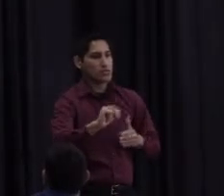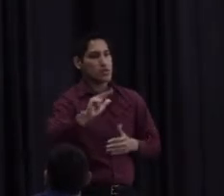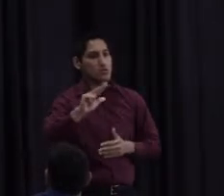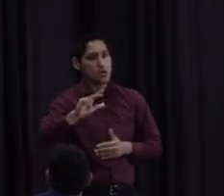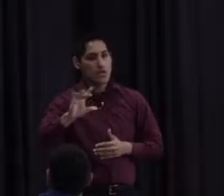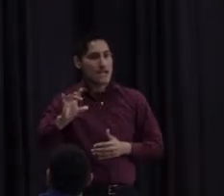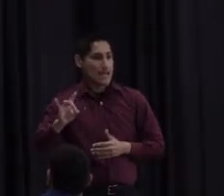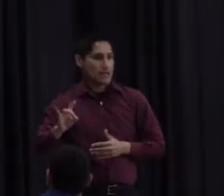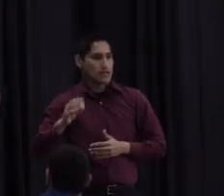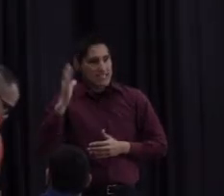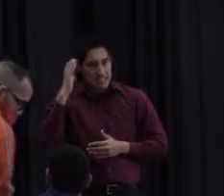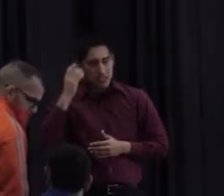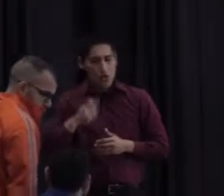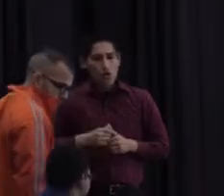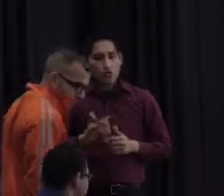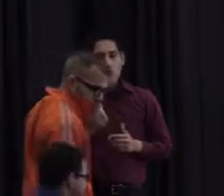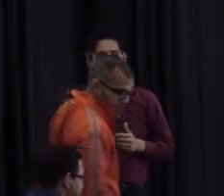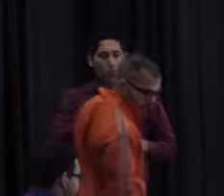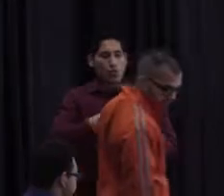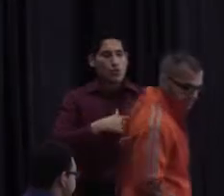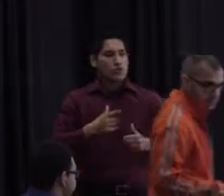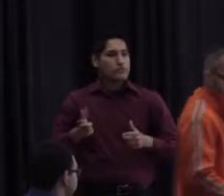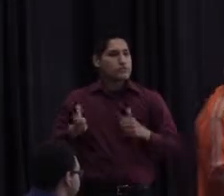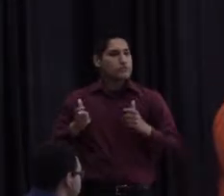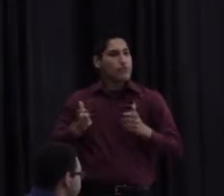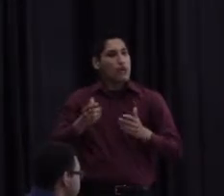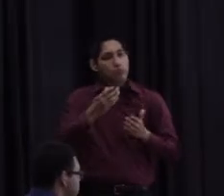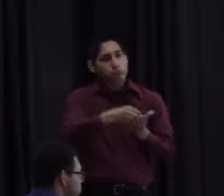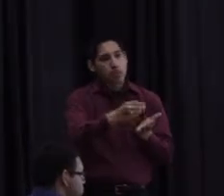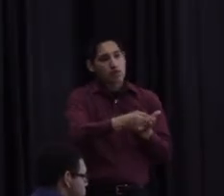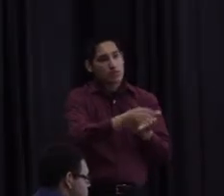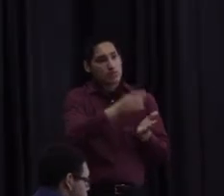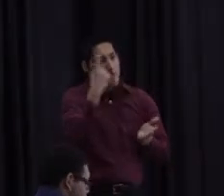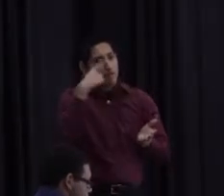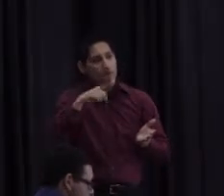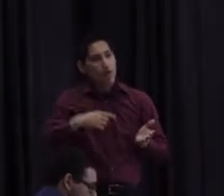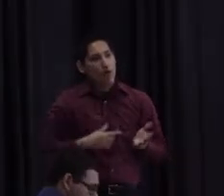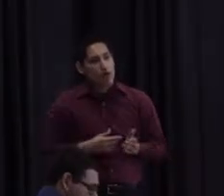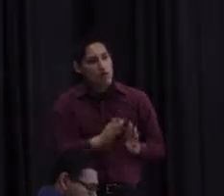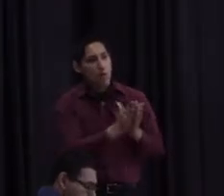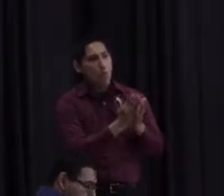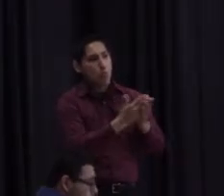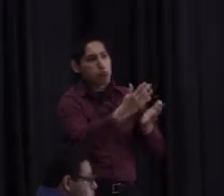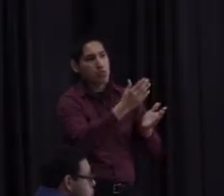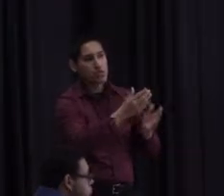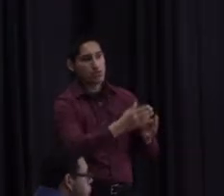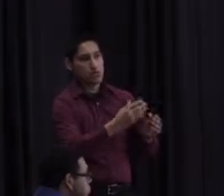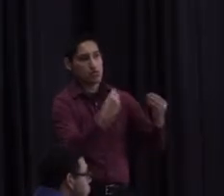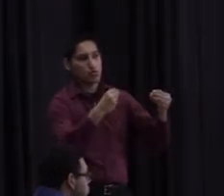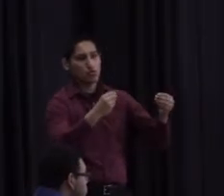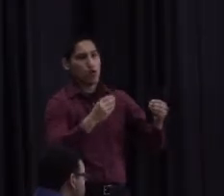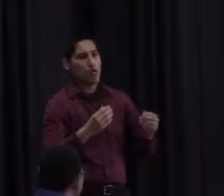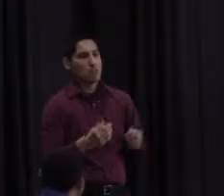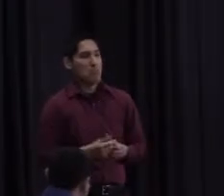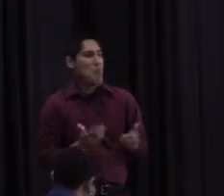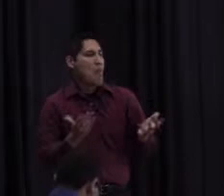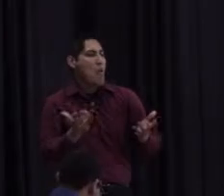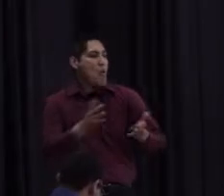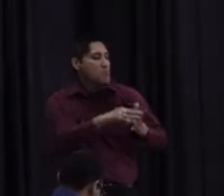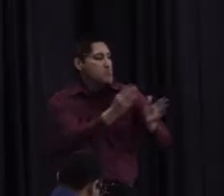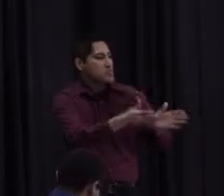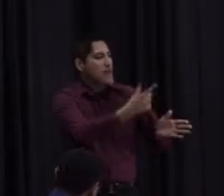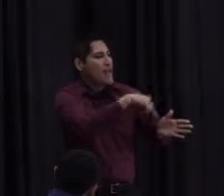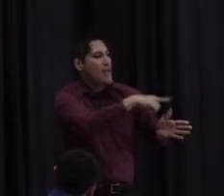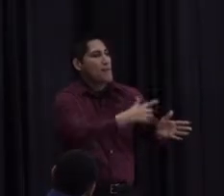$283.28. And then we got the pricing from the bookstore as to what students were going to get